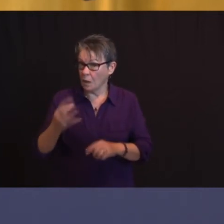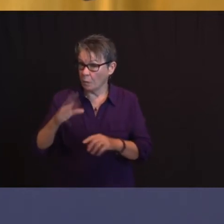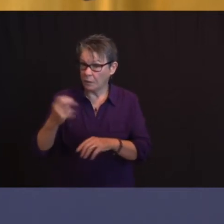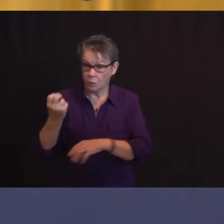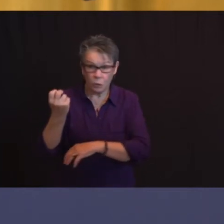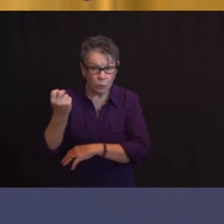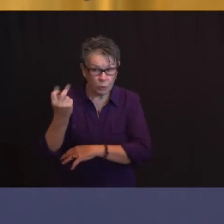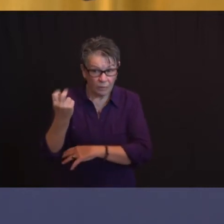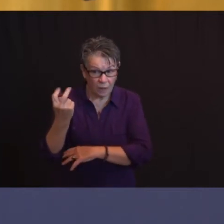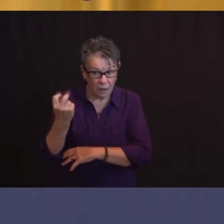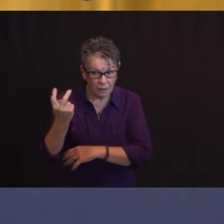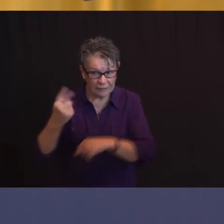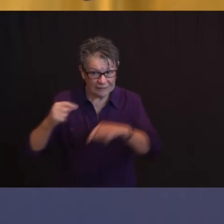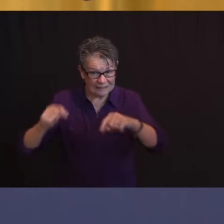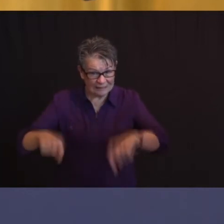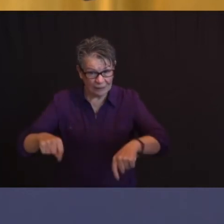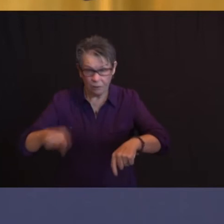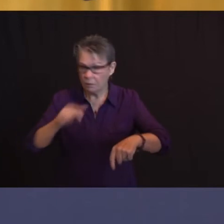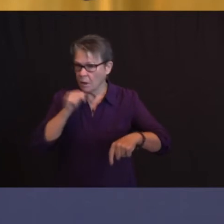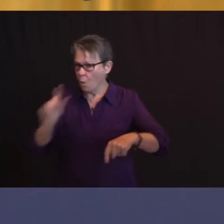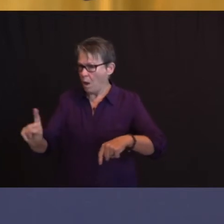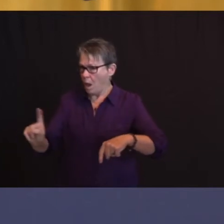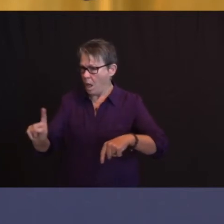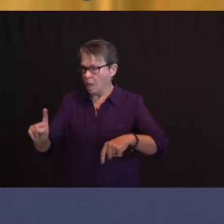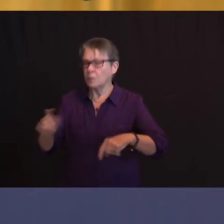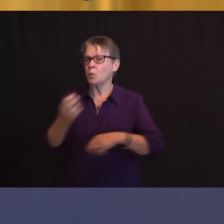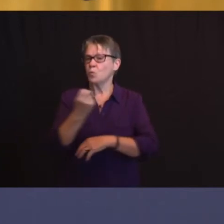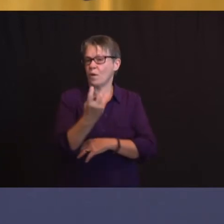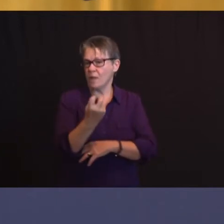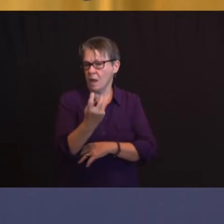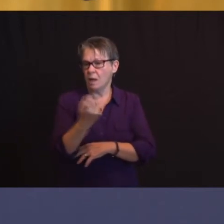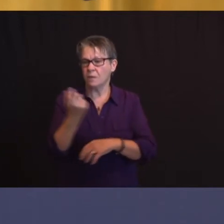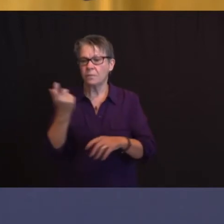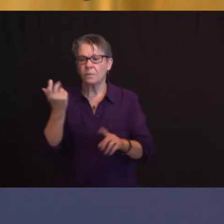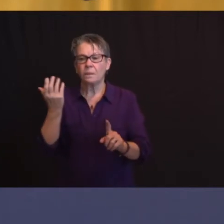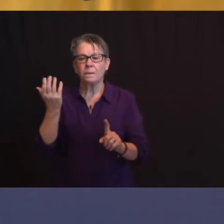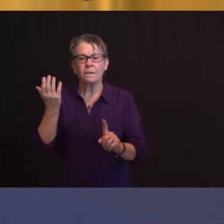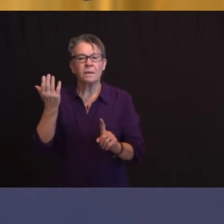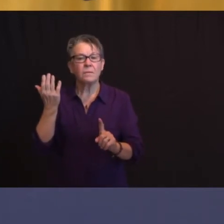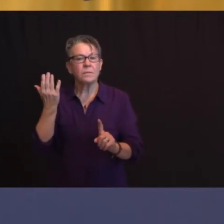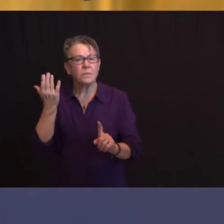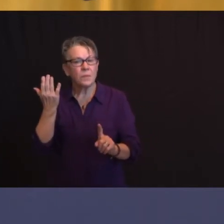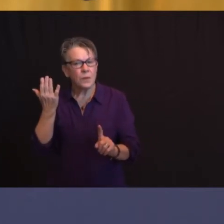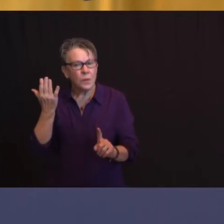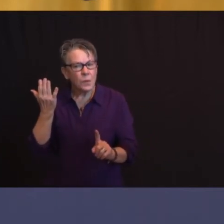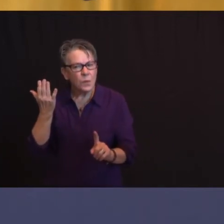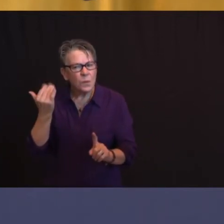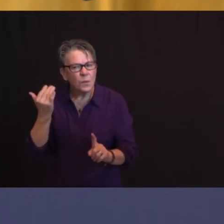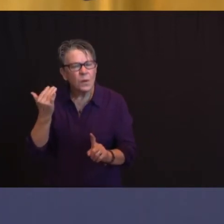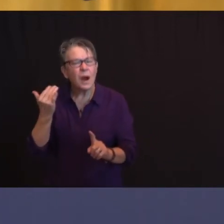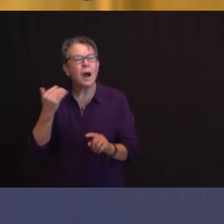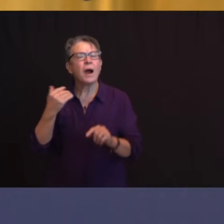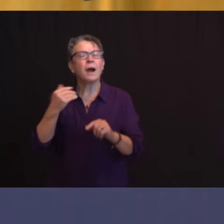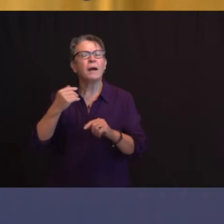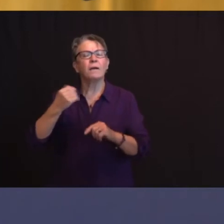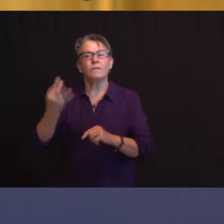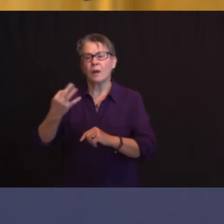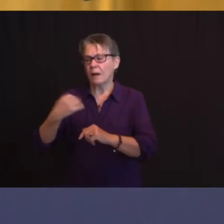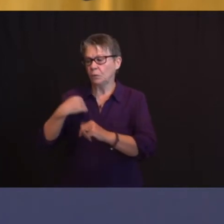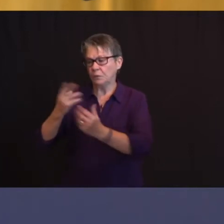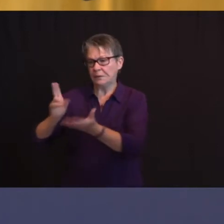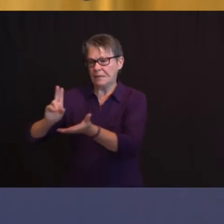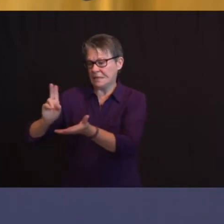don't normally preview signing a law or commenting on a law, but we will sign that on Friday, right after our press conference. And